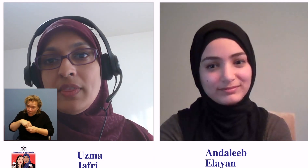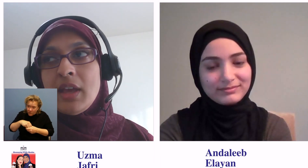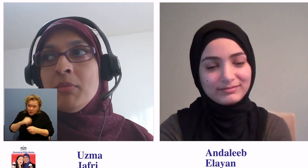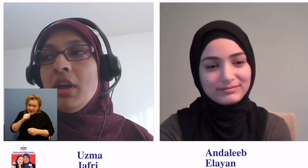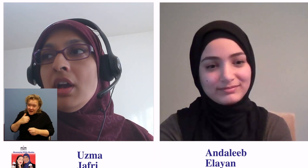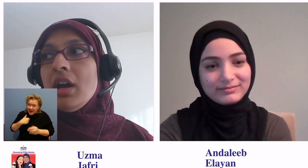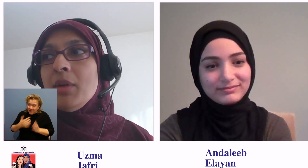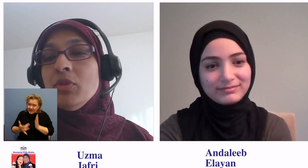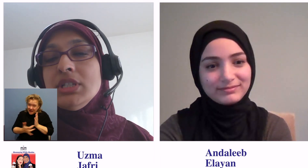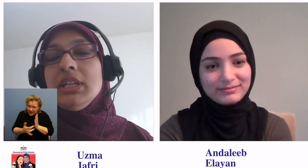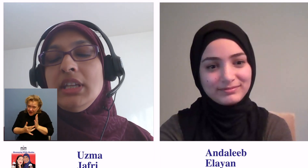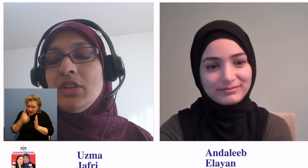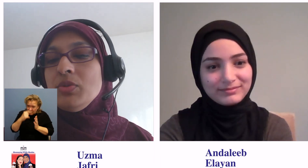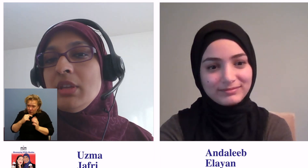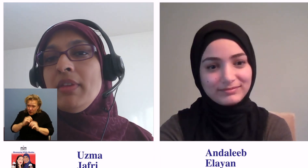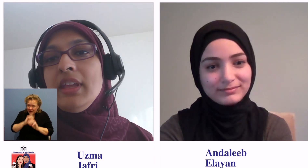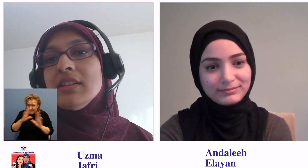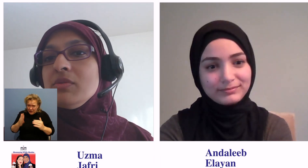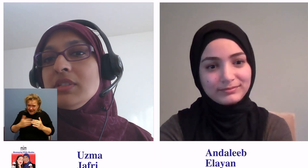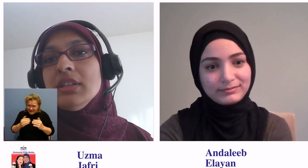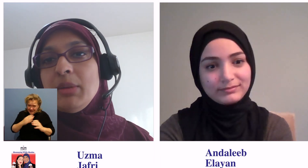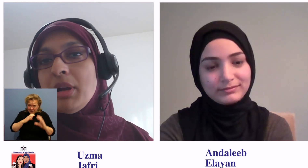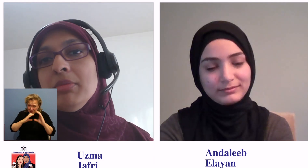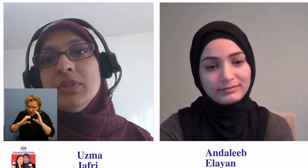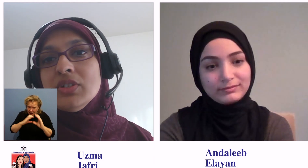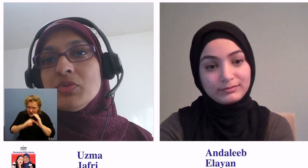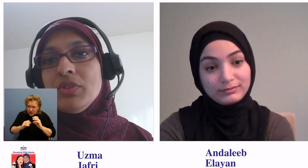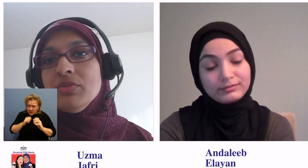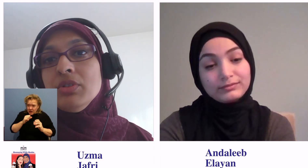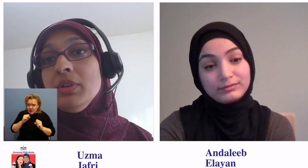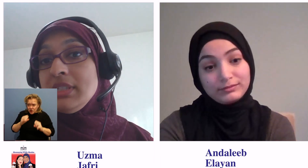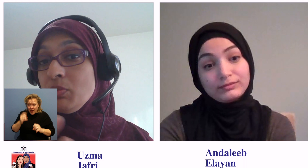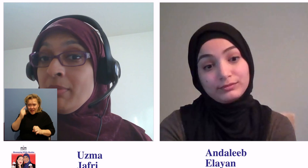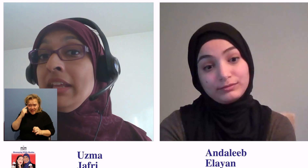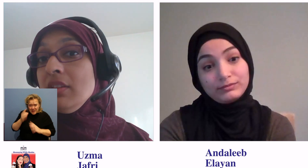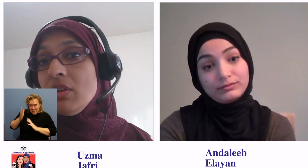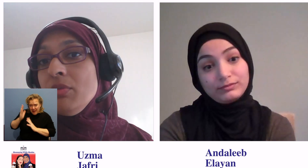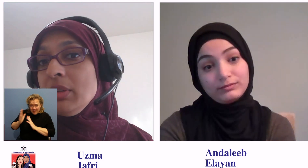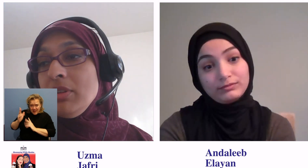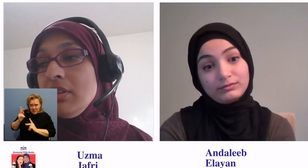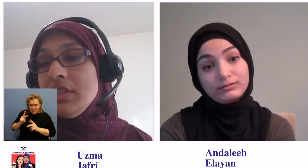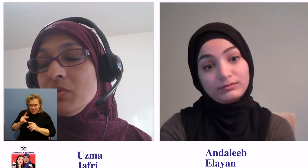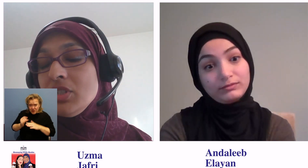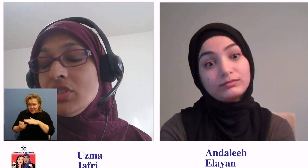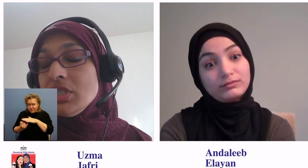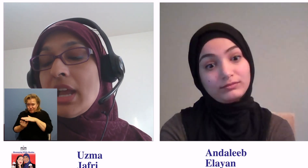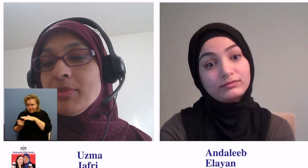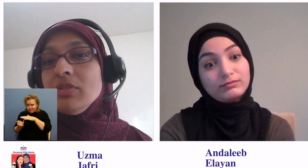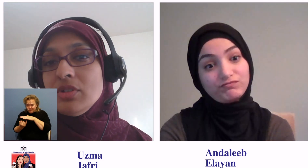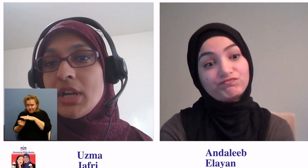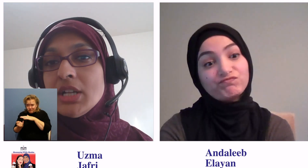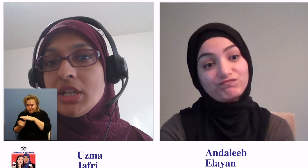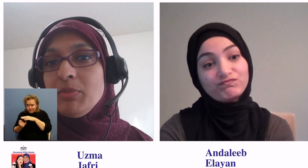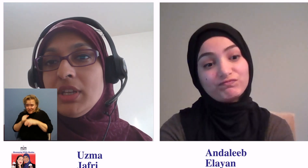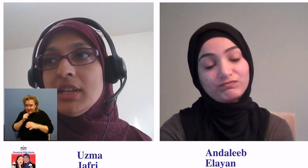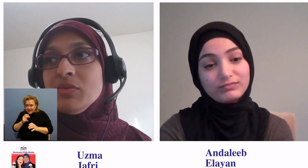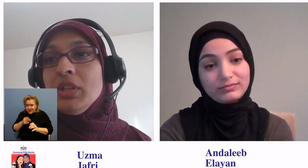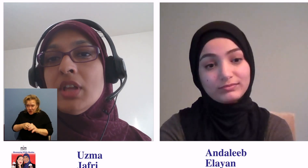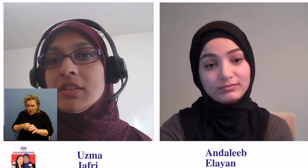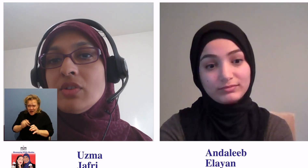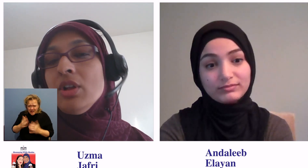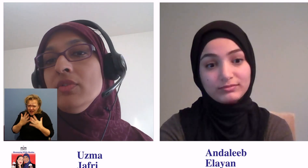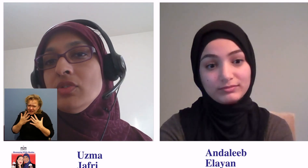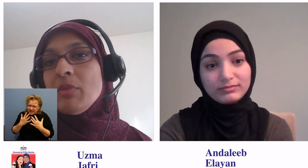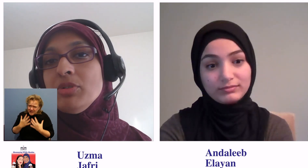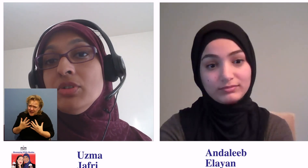communicate with them, um, or to engage with them. think as a result, they probably just withdrew and remained in their own communities, which is just absolutely tragic because